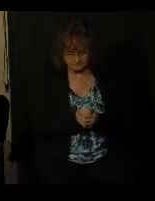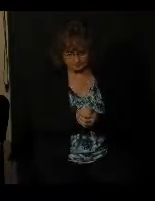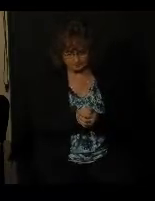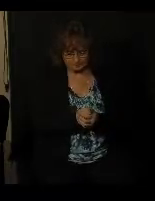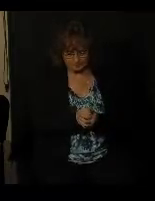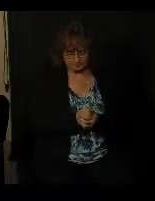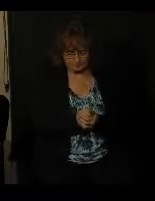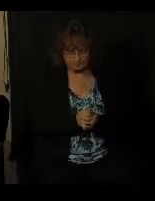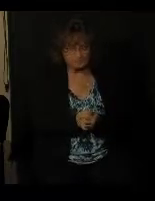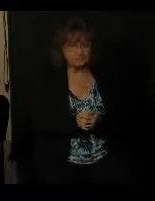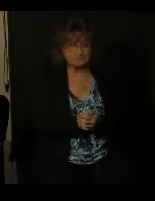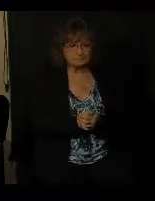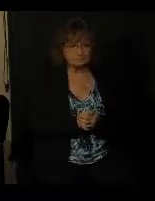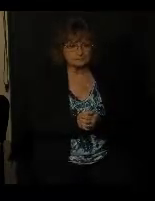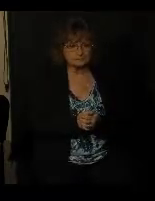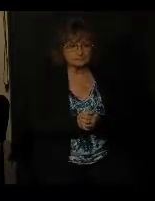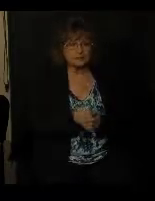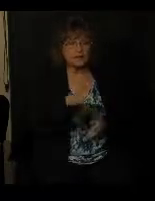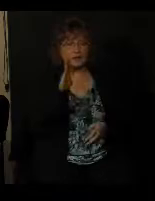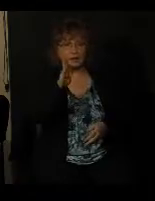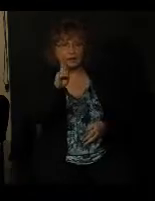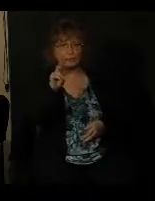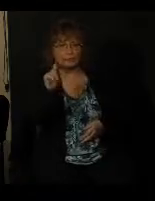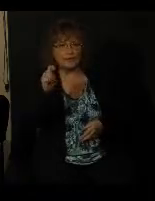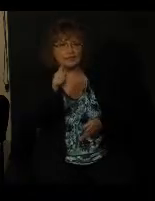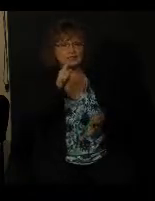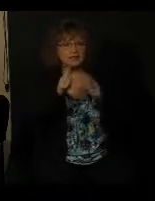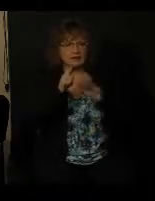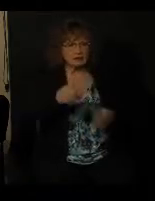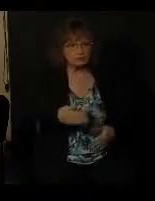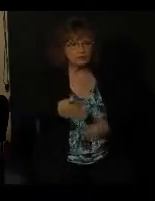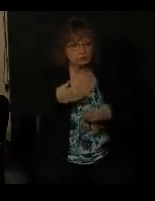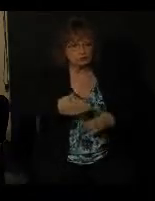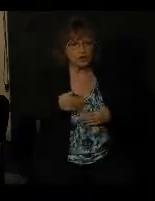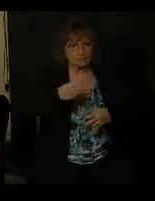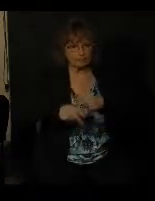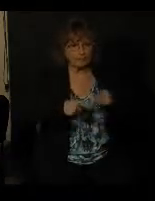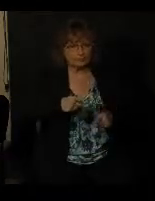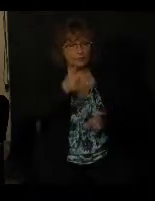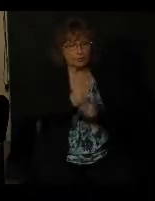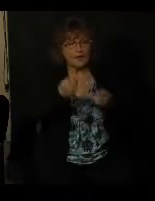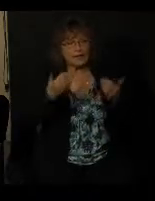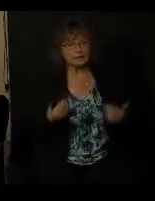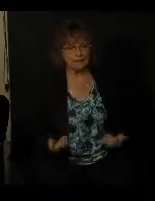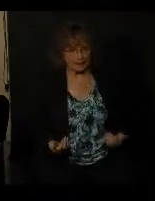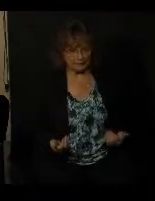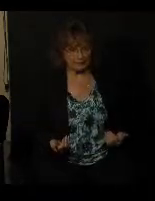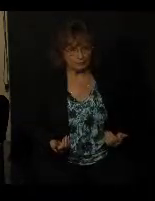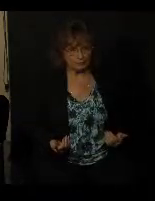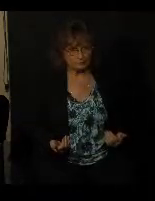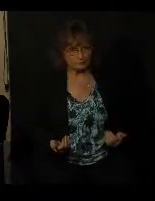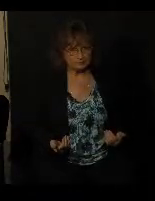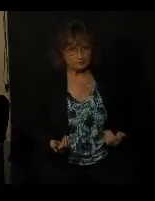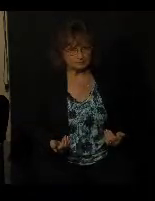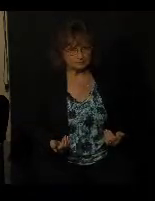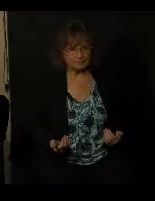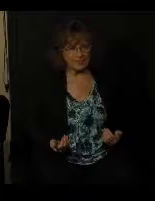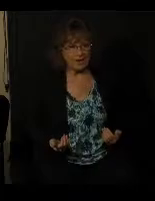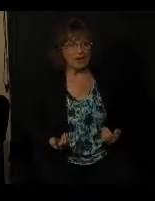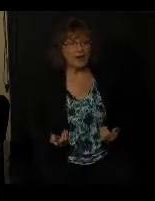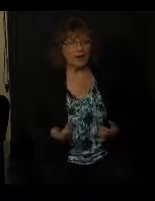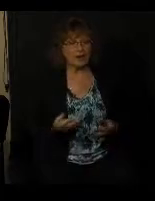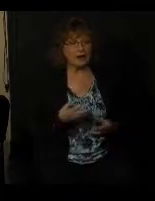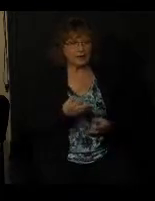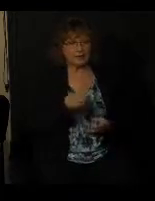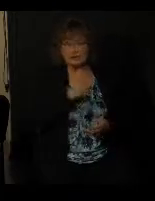this, it'll be the truth. But rejoice hug each other and